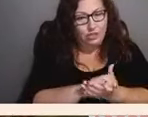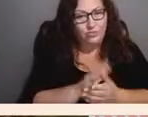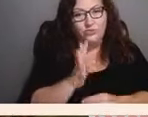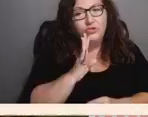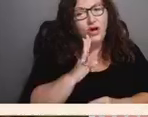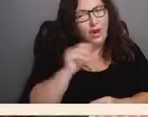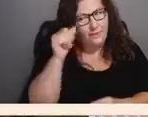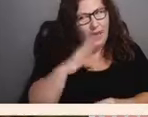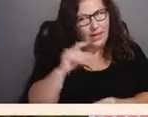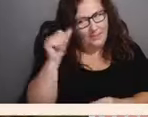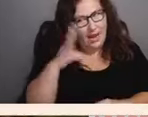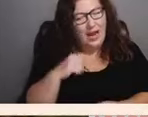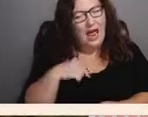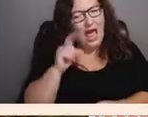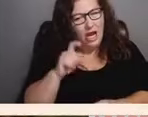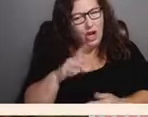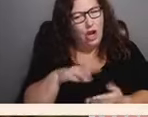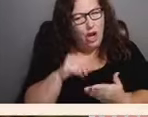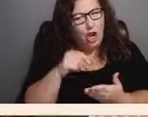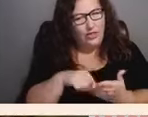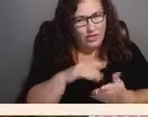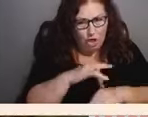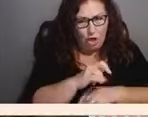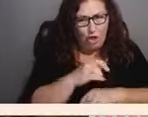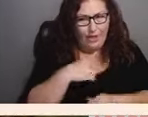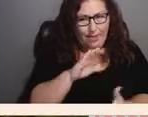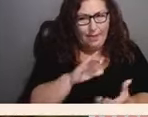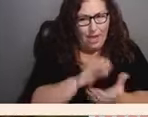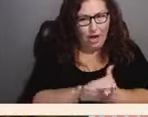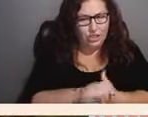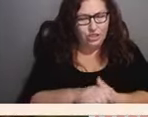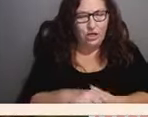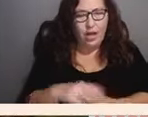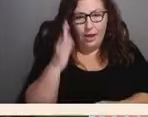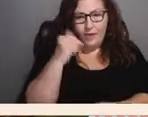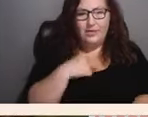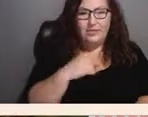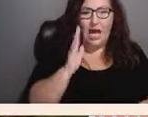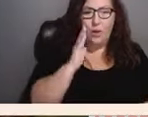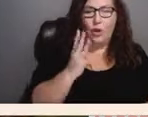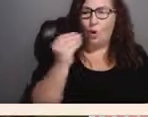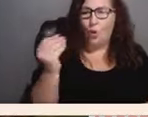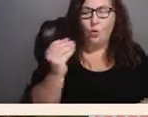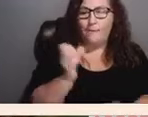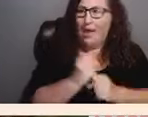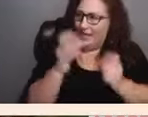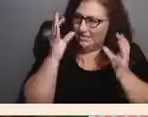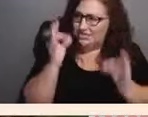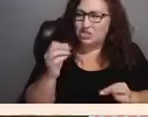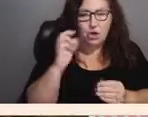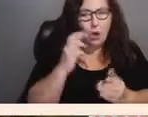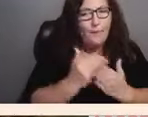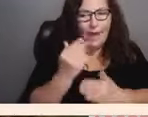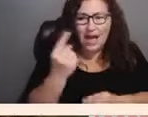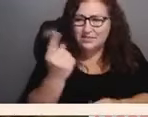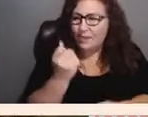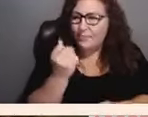this early in my marriage. Because I would go out and make a decision or buy something or do